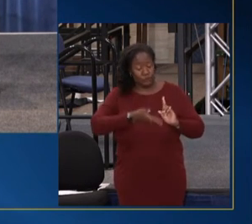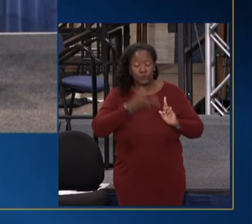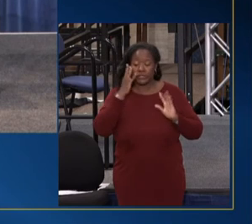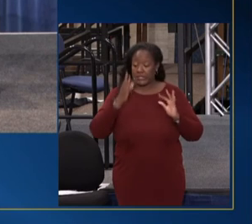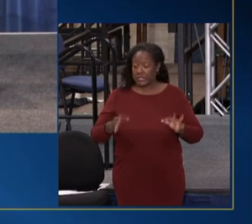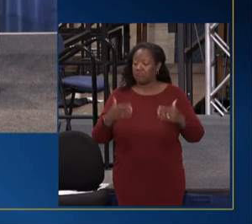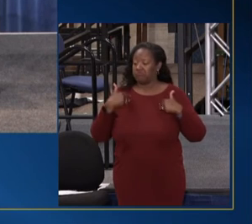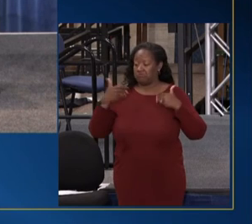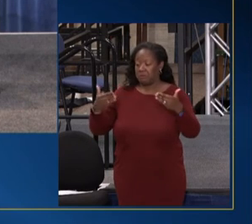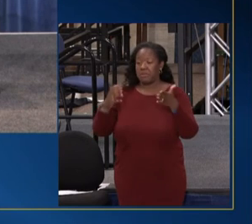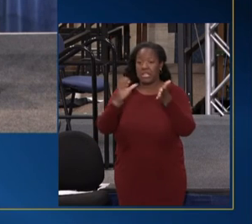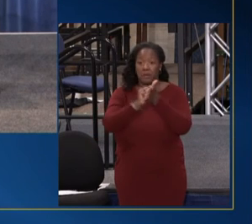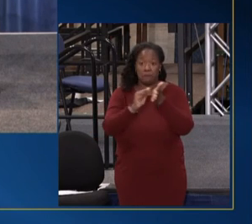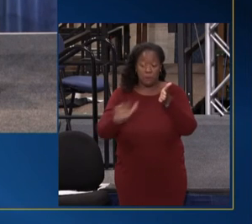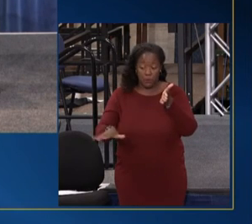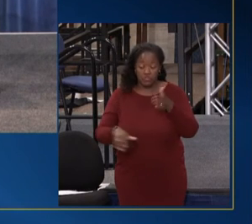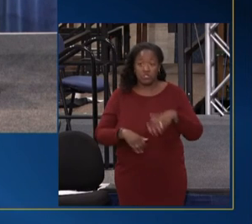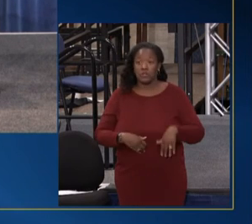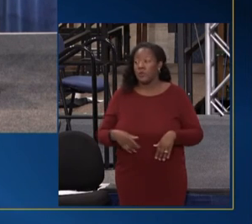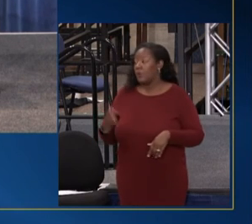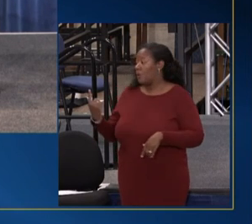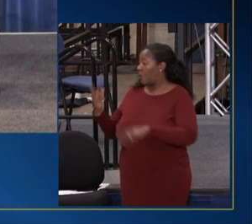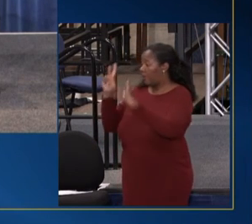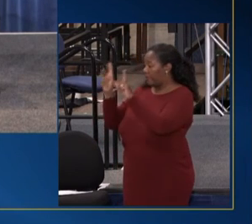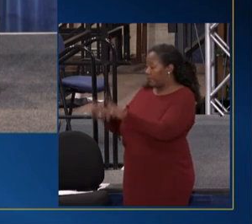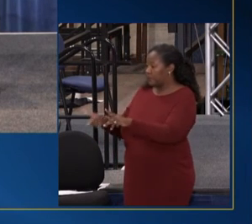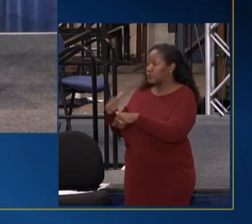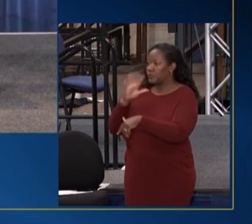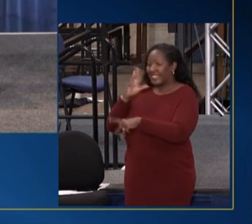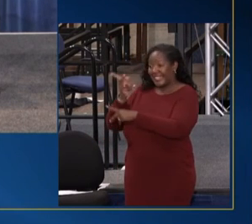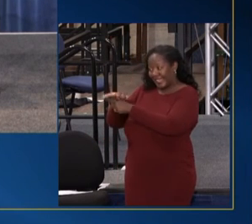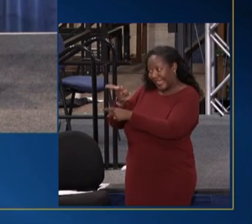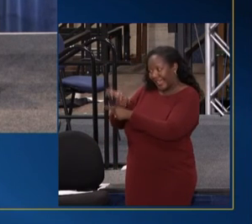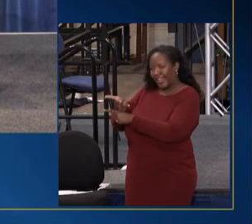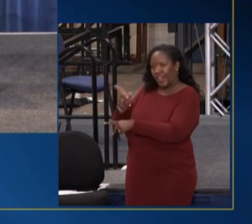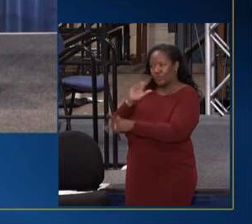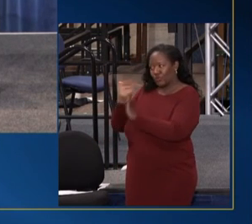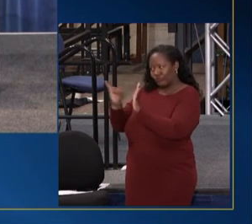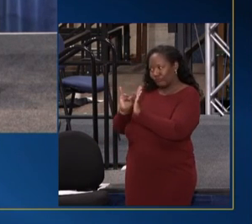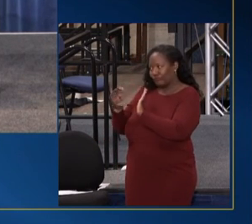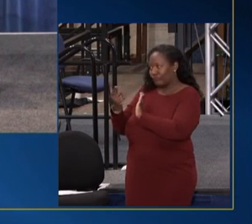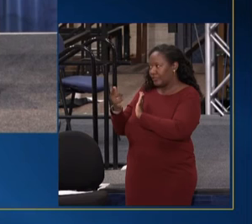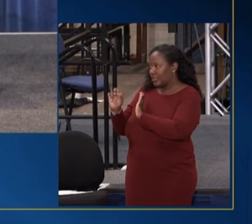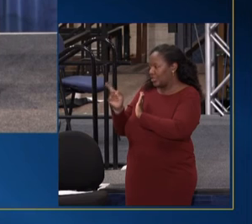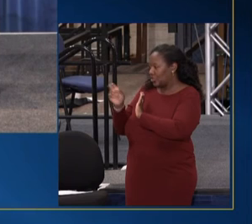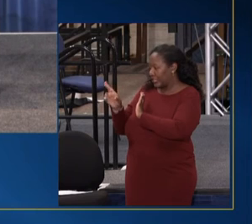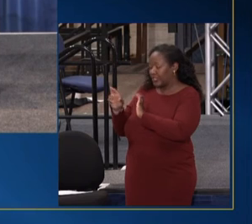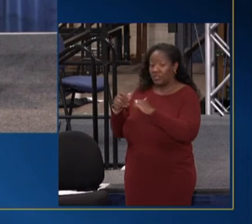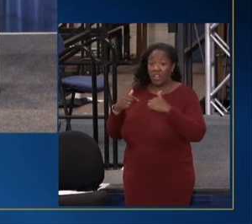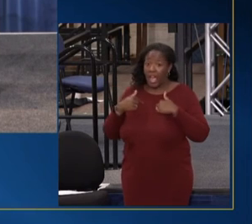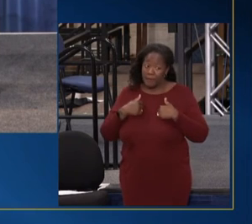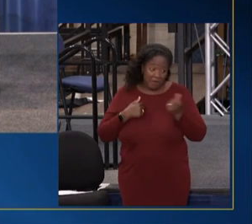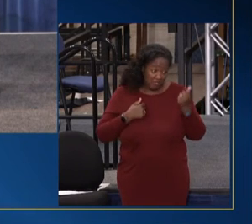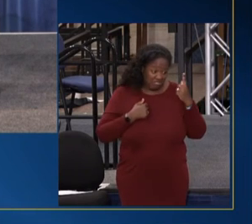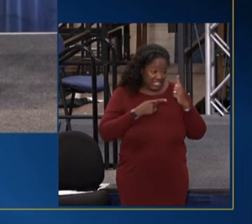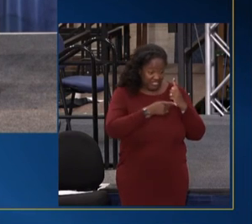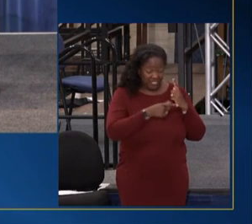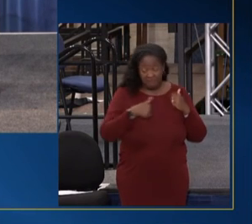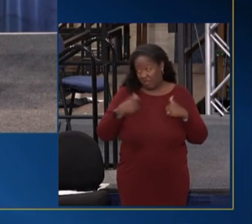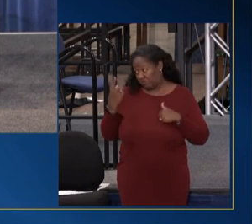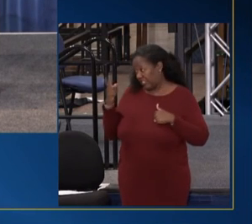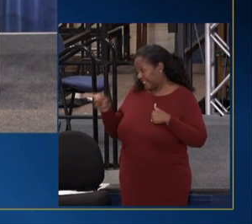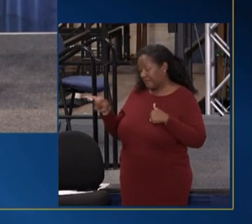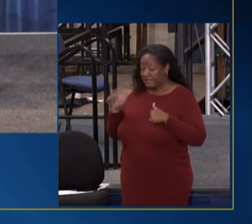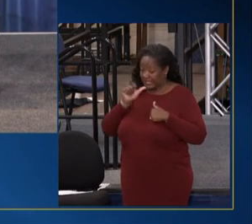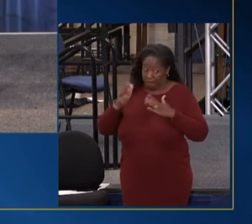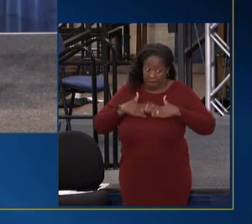abortion or a person who is receiving gender-affirming care, you don't need to understand it. It doesn't need to be your life. But we know from